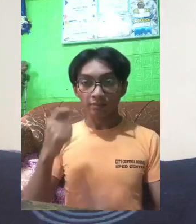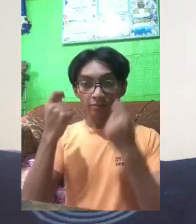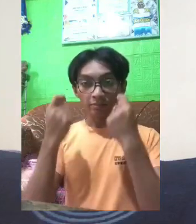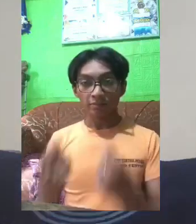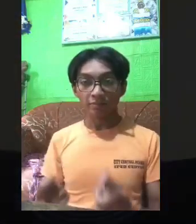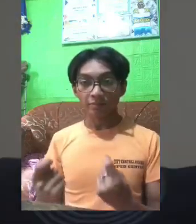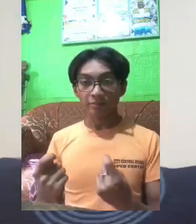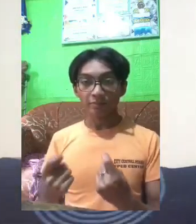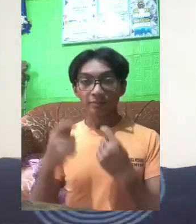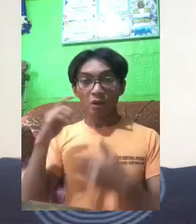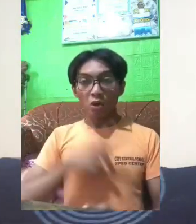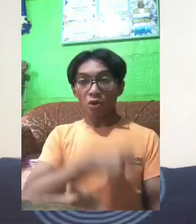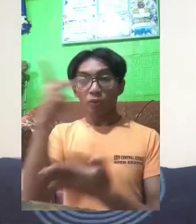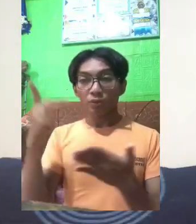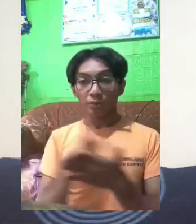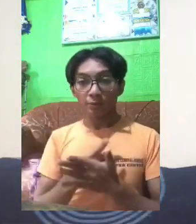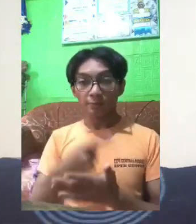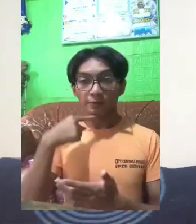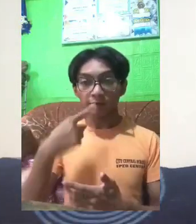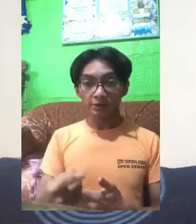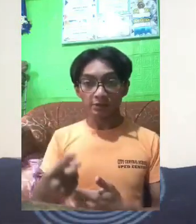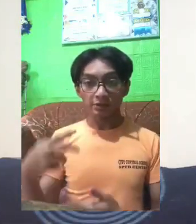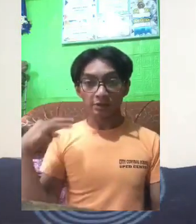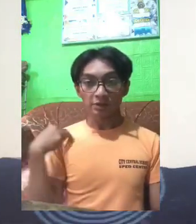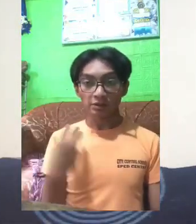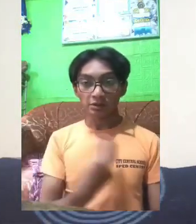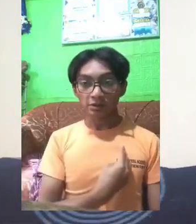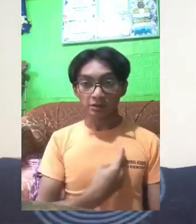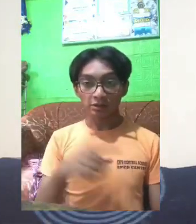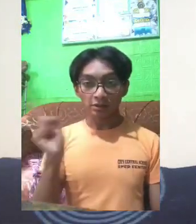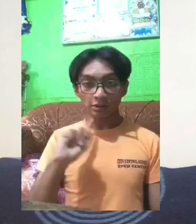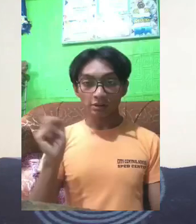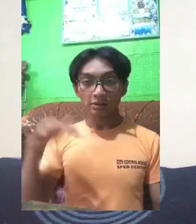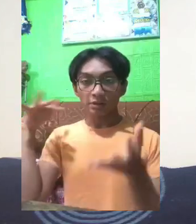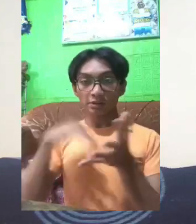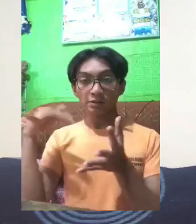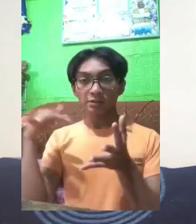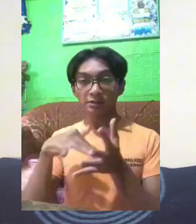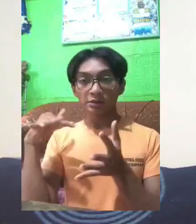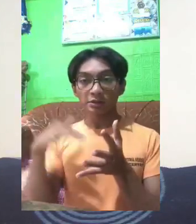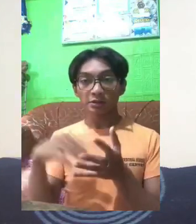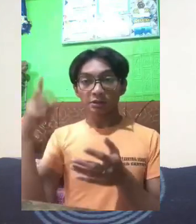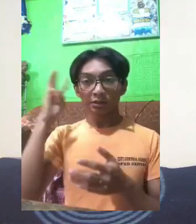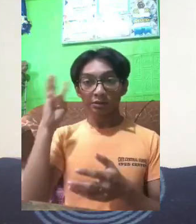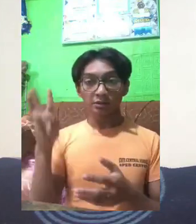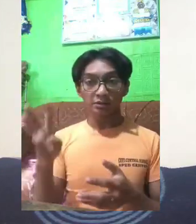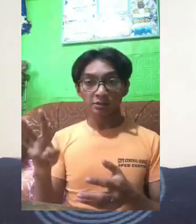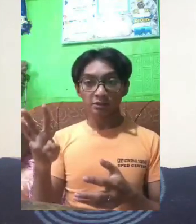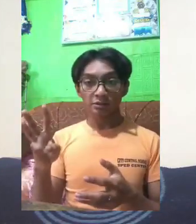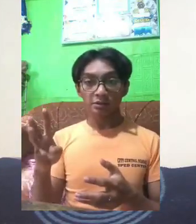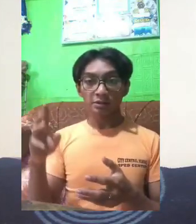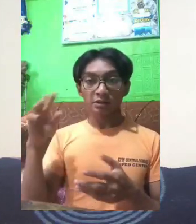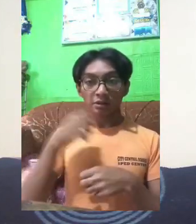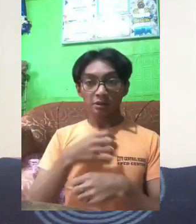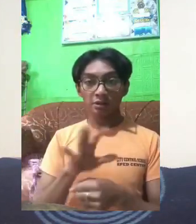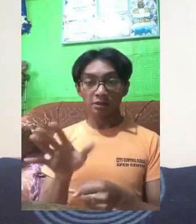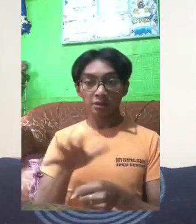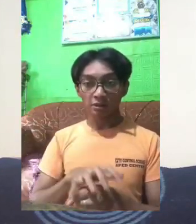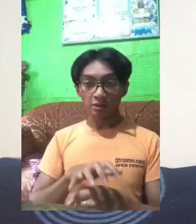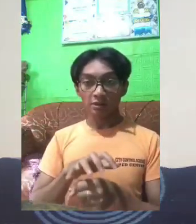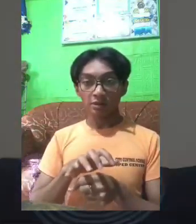question: so what? Why should people care about this study? You will mention different groups who may benefit from your